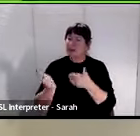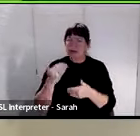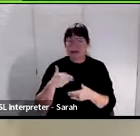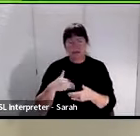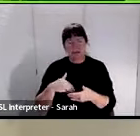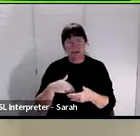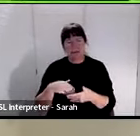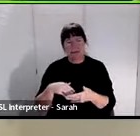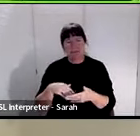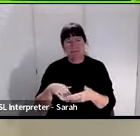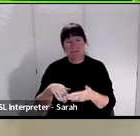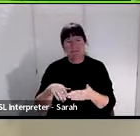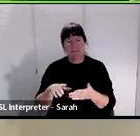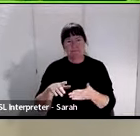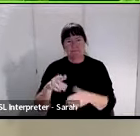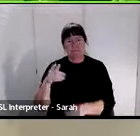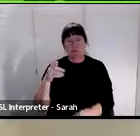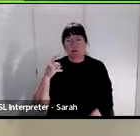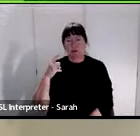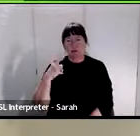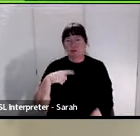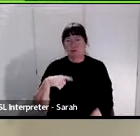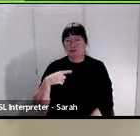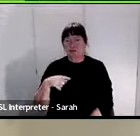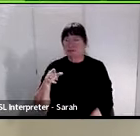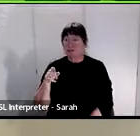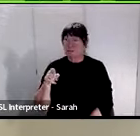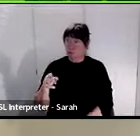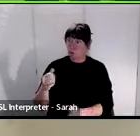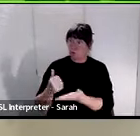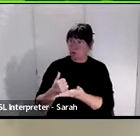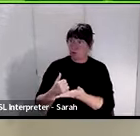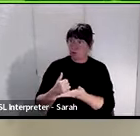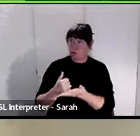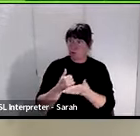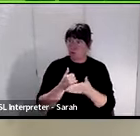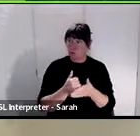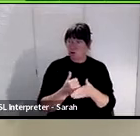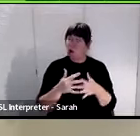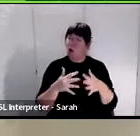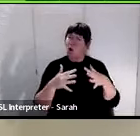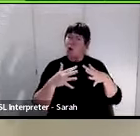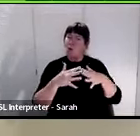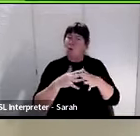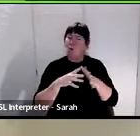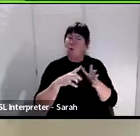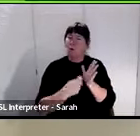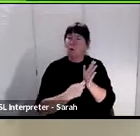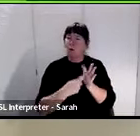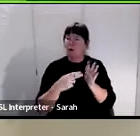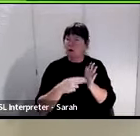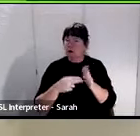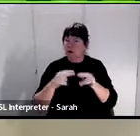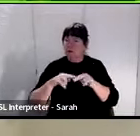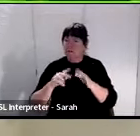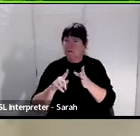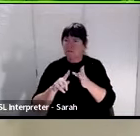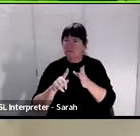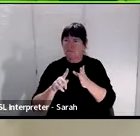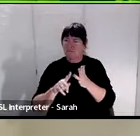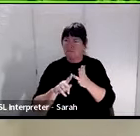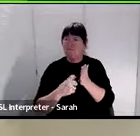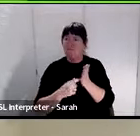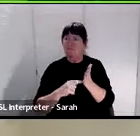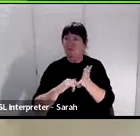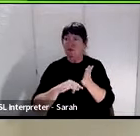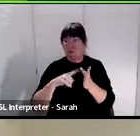of the reasons for your support around the Warren Forster's proposal and